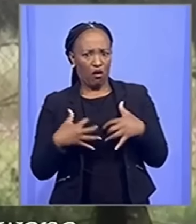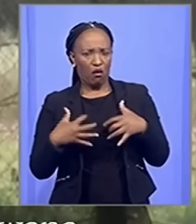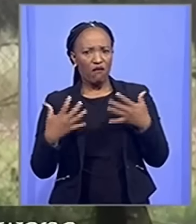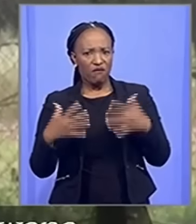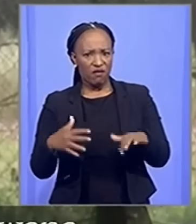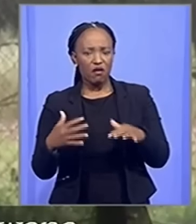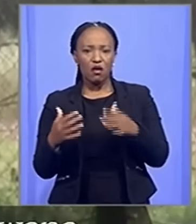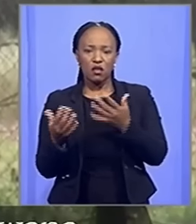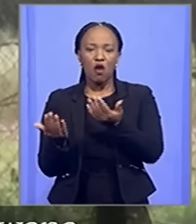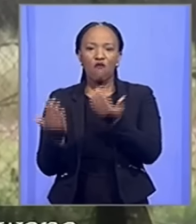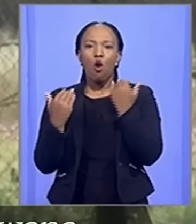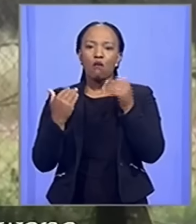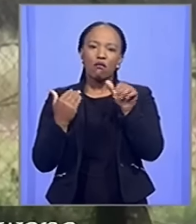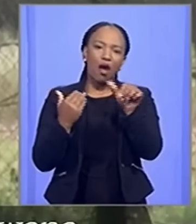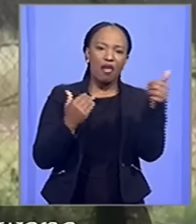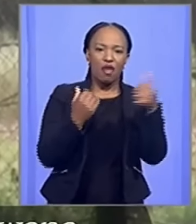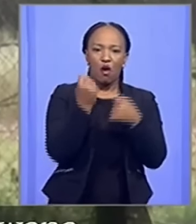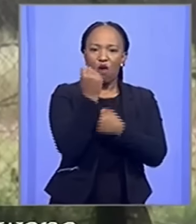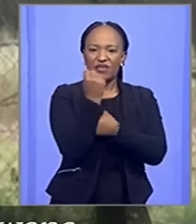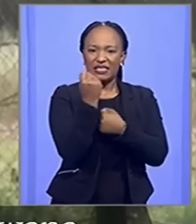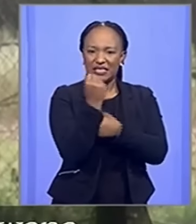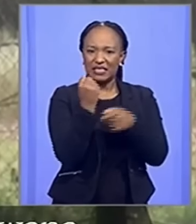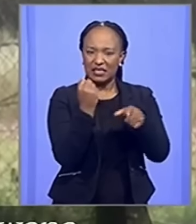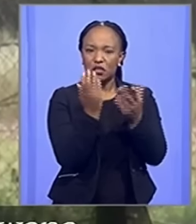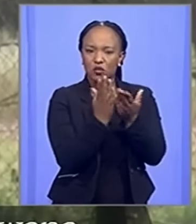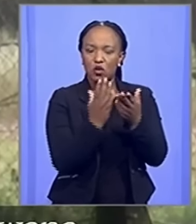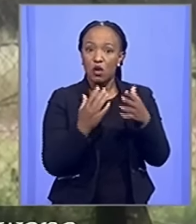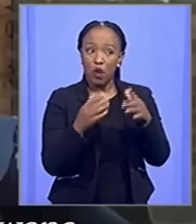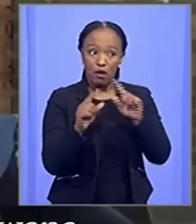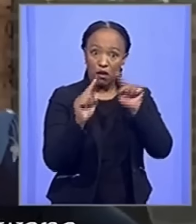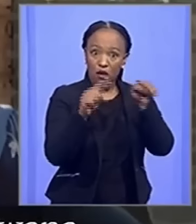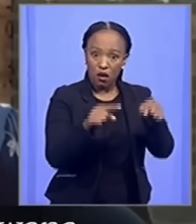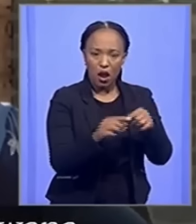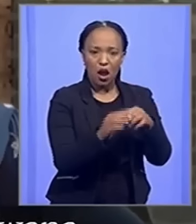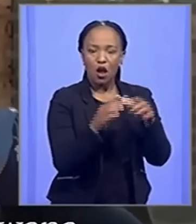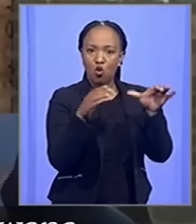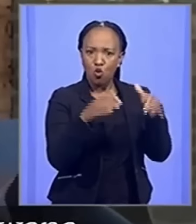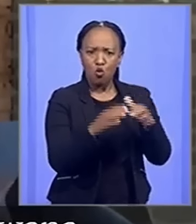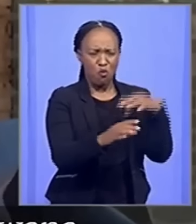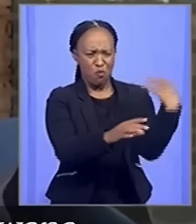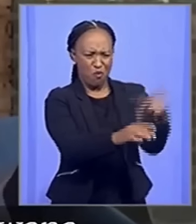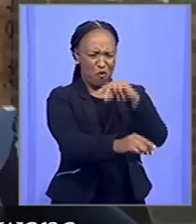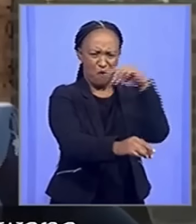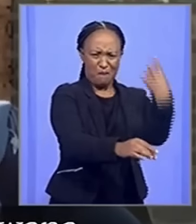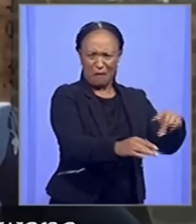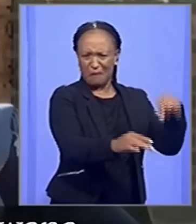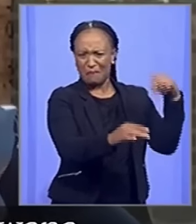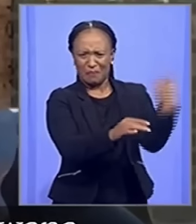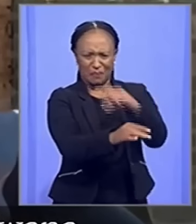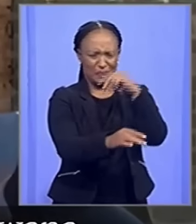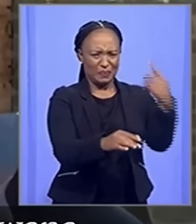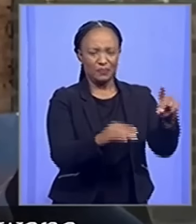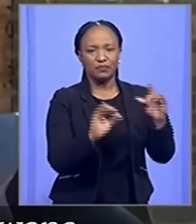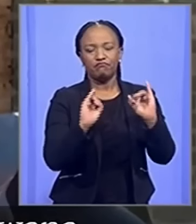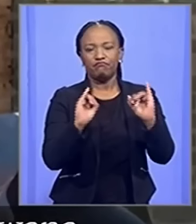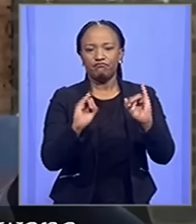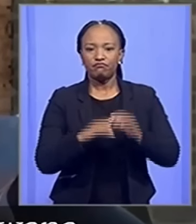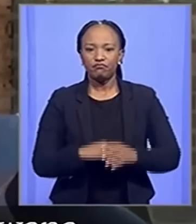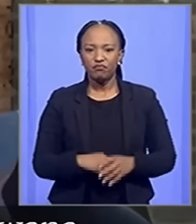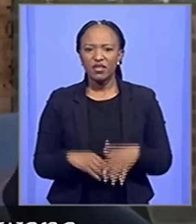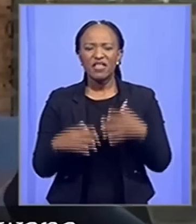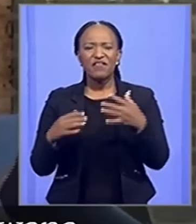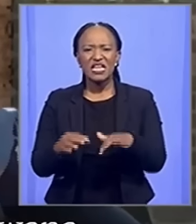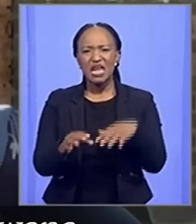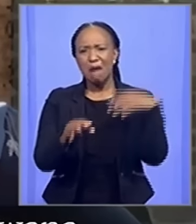bitsetswa phaposing e nngwe ya sekolo mo teng ba ileng ba otlwa. A setla ka mabanta yalo, a setla le ka